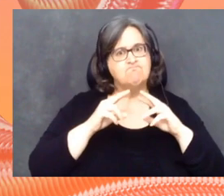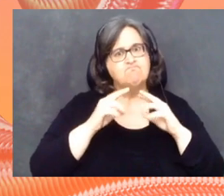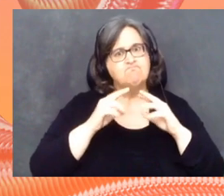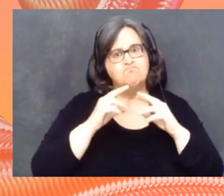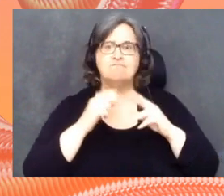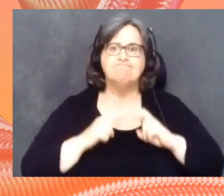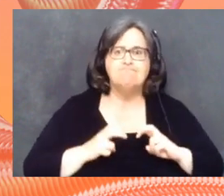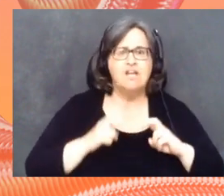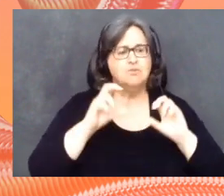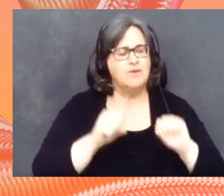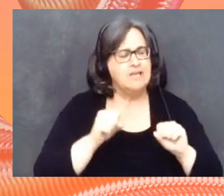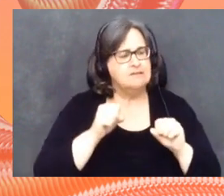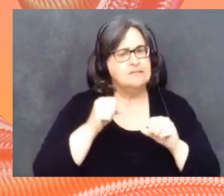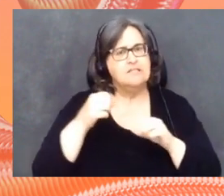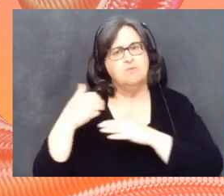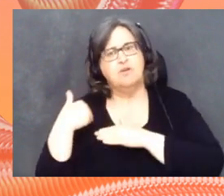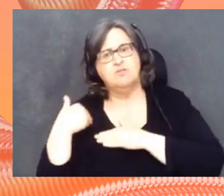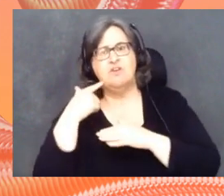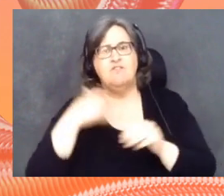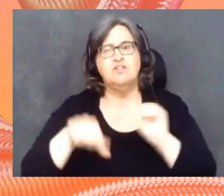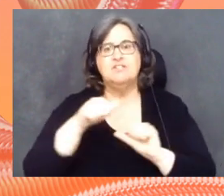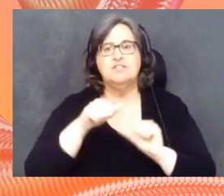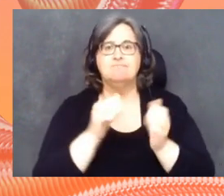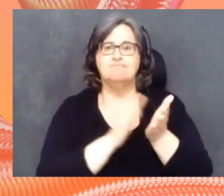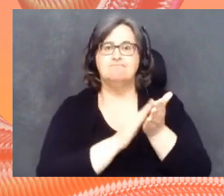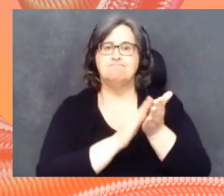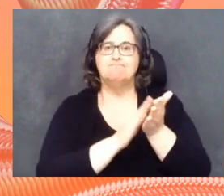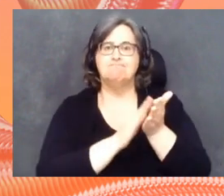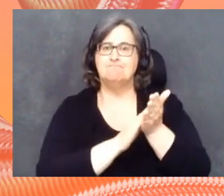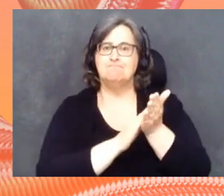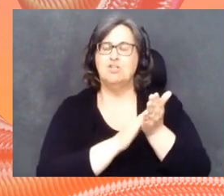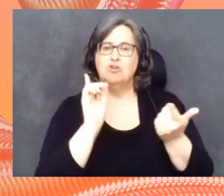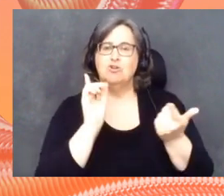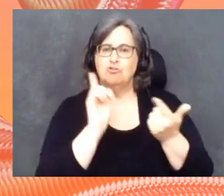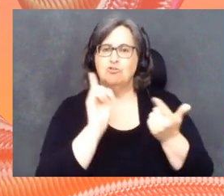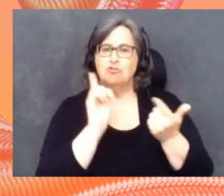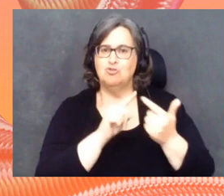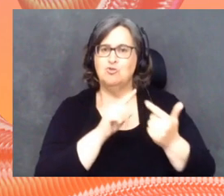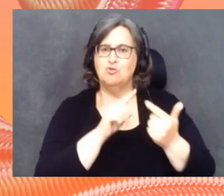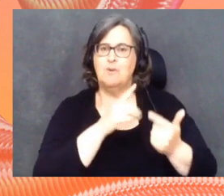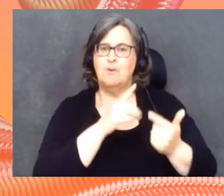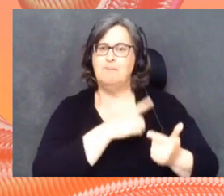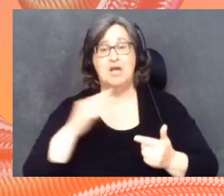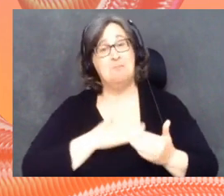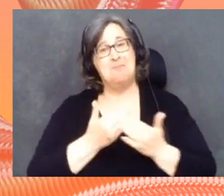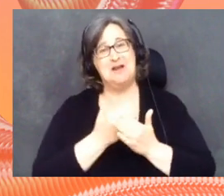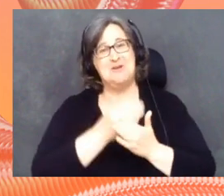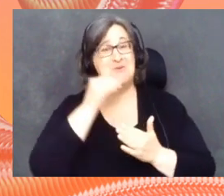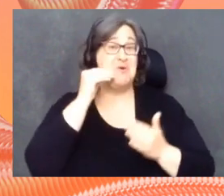other. So big shout out to Minneapolis. My new hometown,